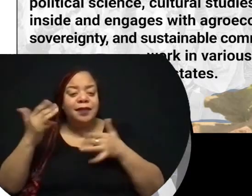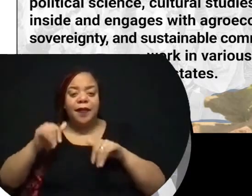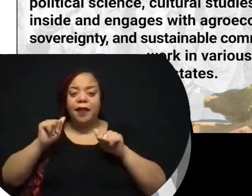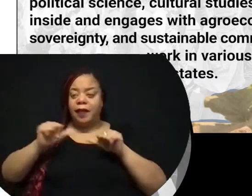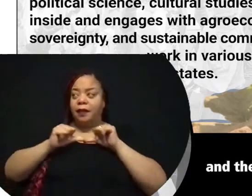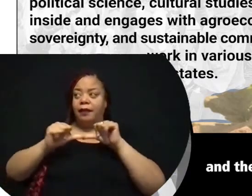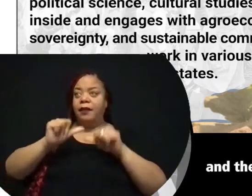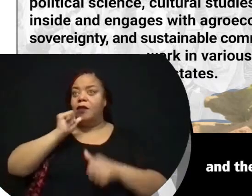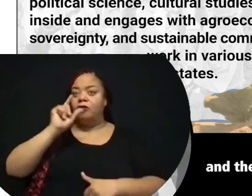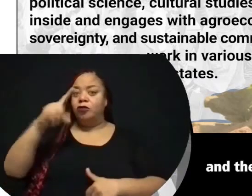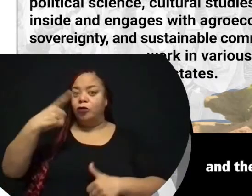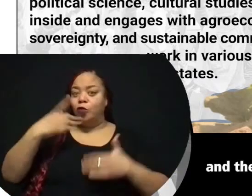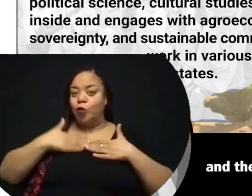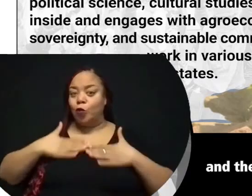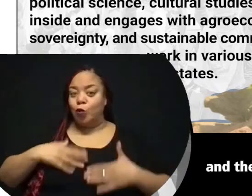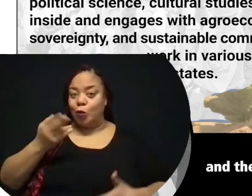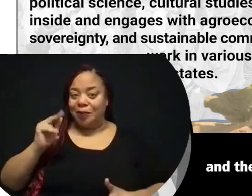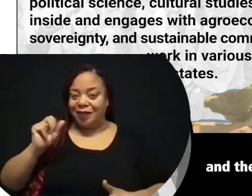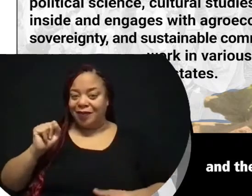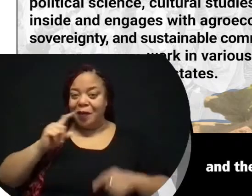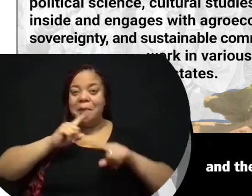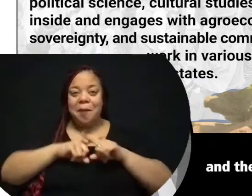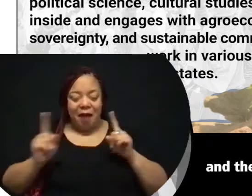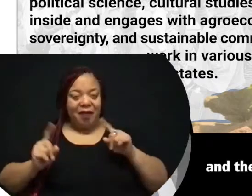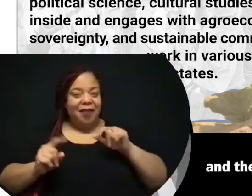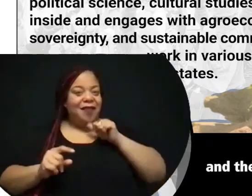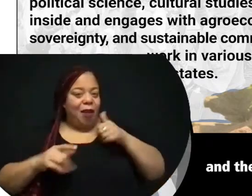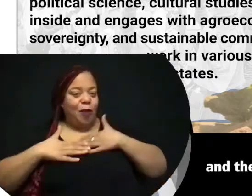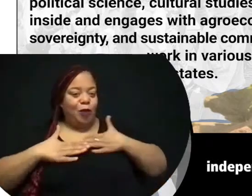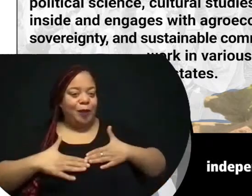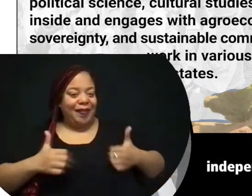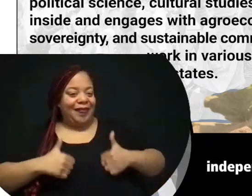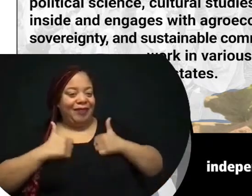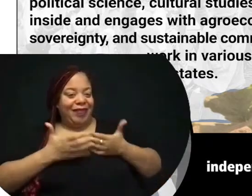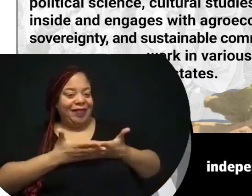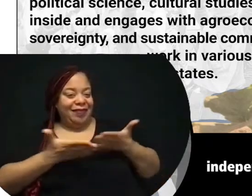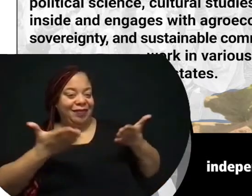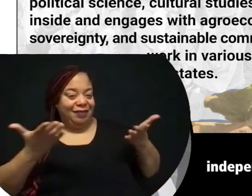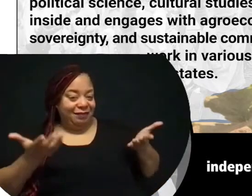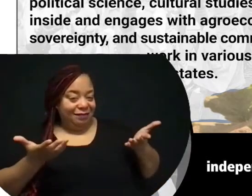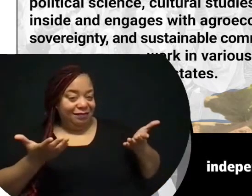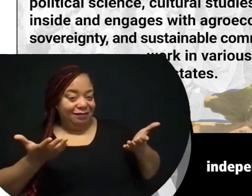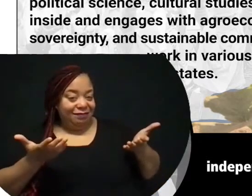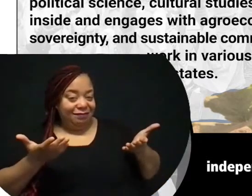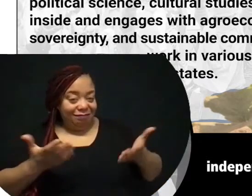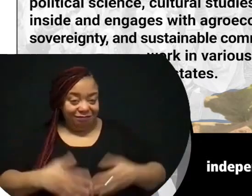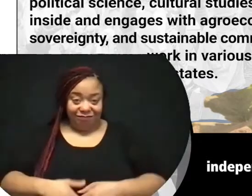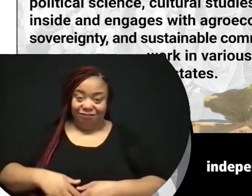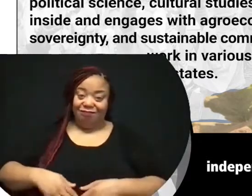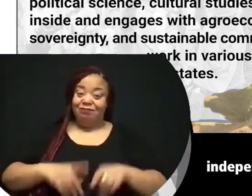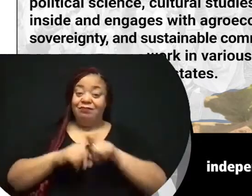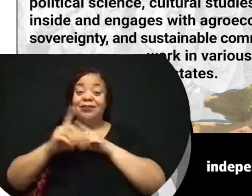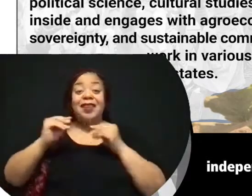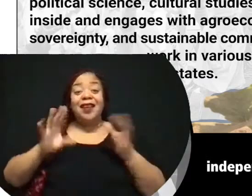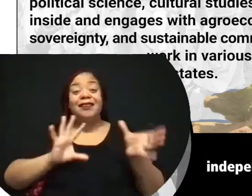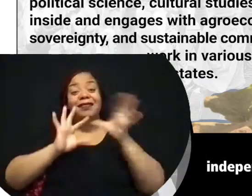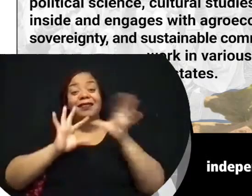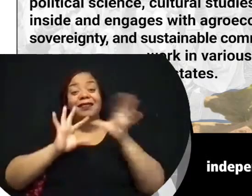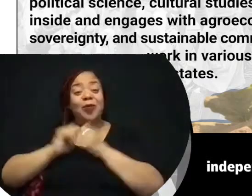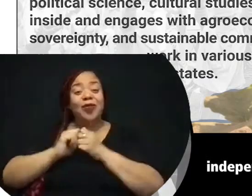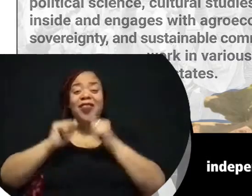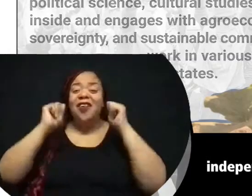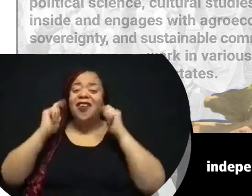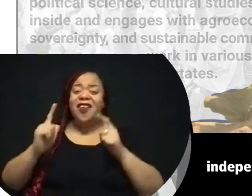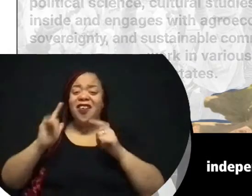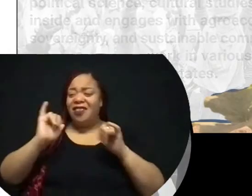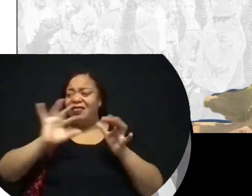abolition, in these practices, you know, the more closer we can get to actual autonomy, independence, and